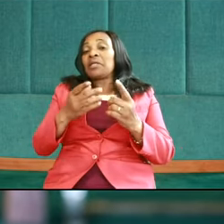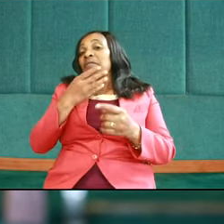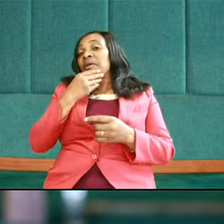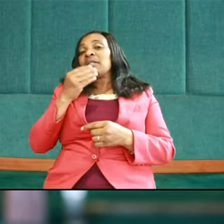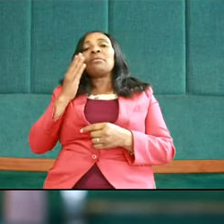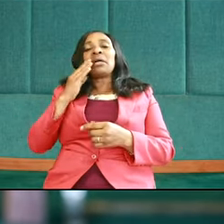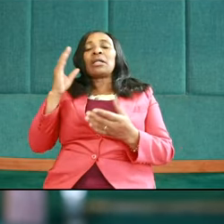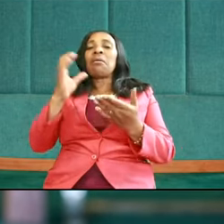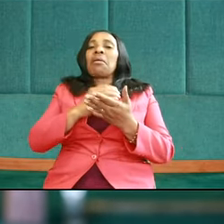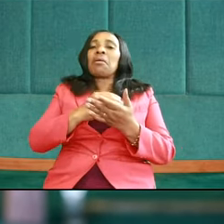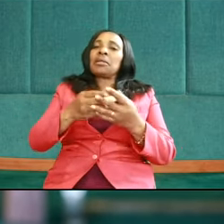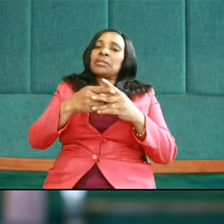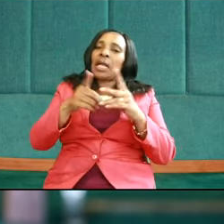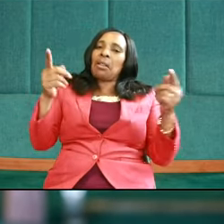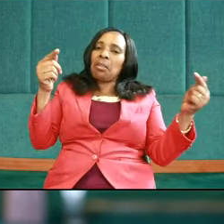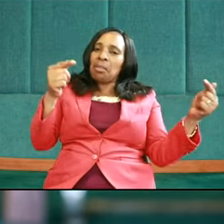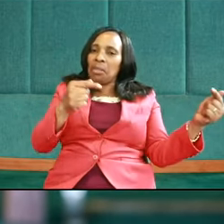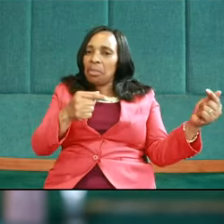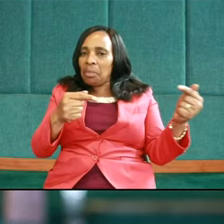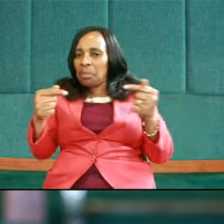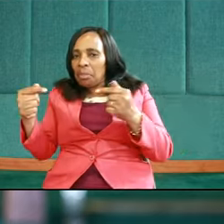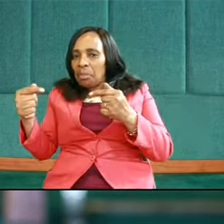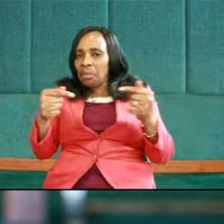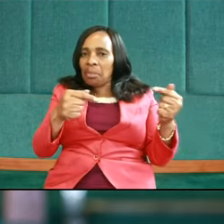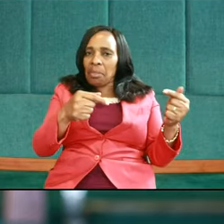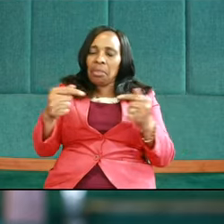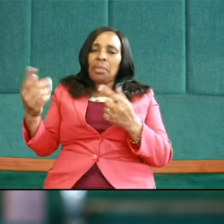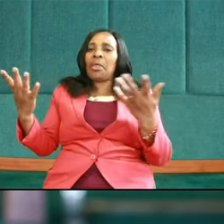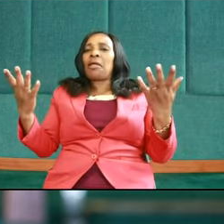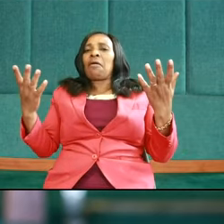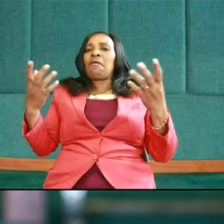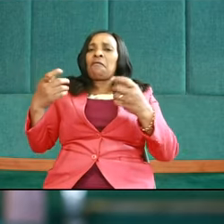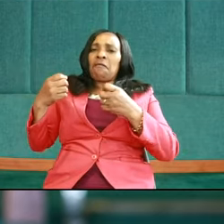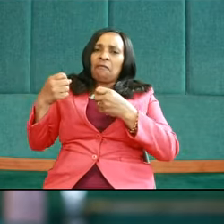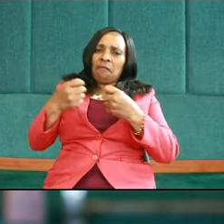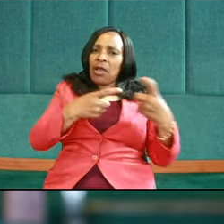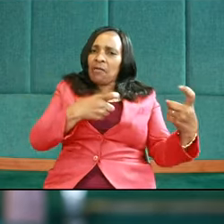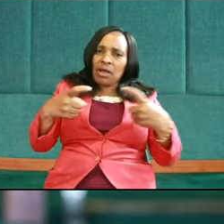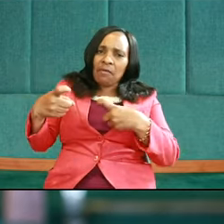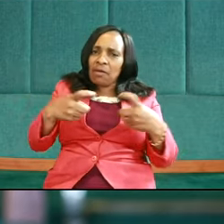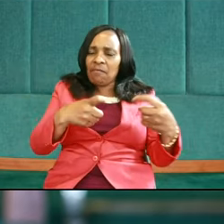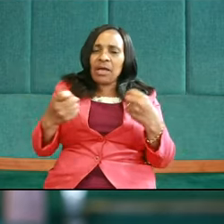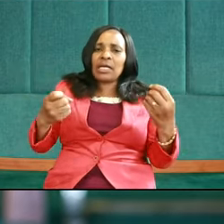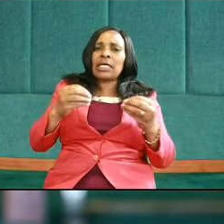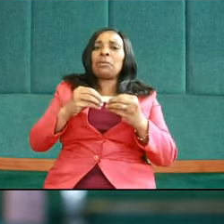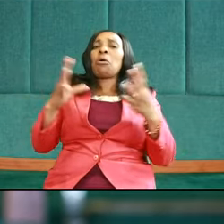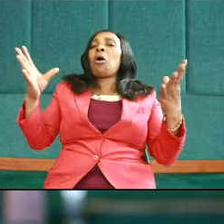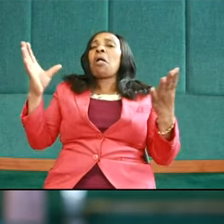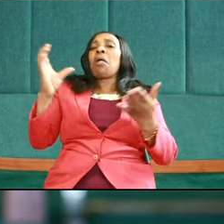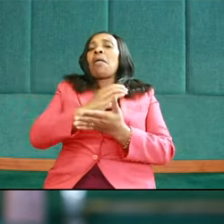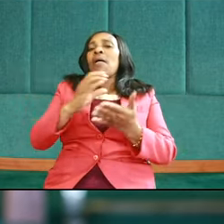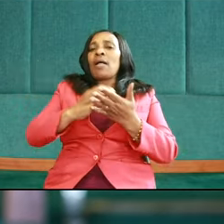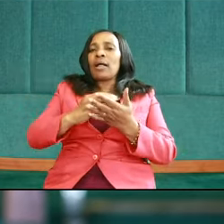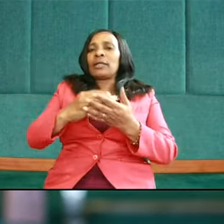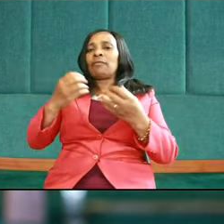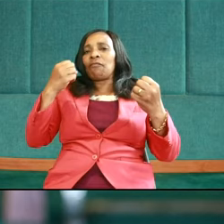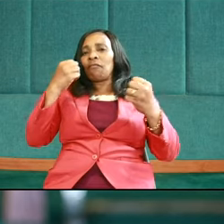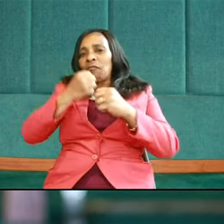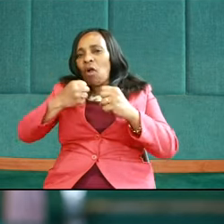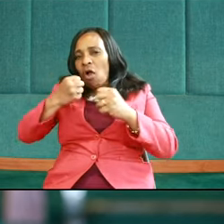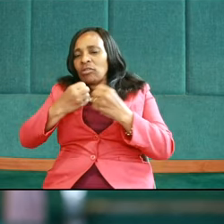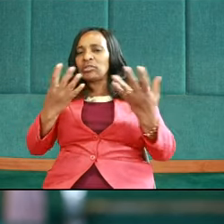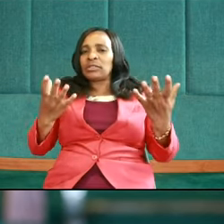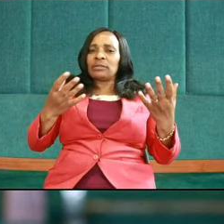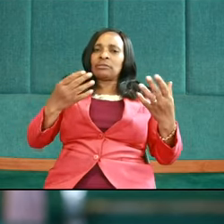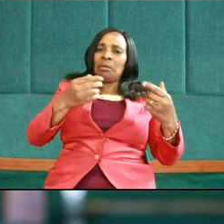mother drank, they began to argue. When they drank, they began to fight. The more they drank, the more they fought. The more they fought,